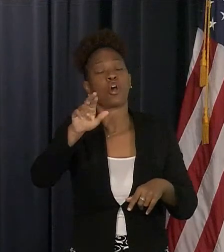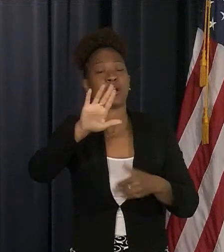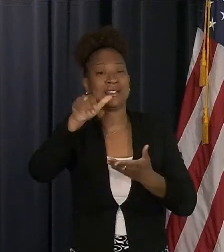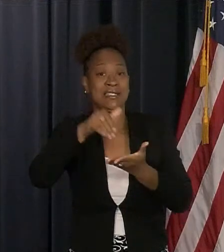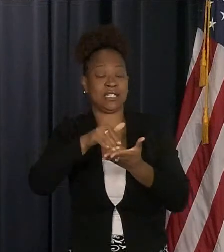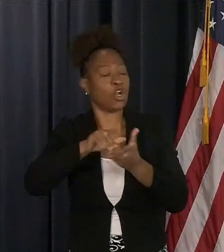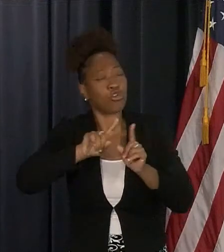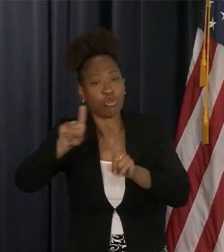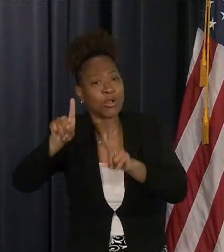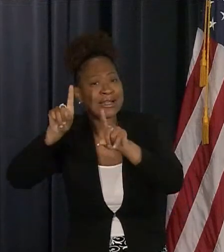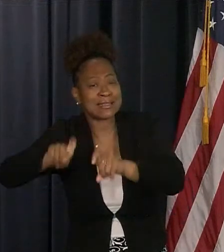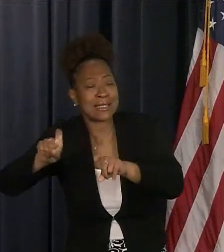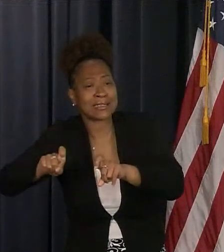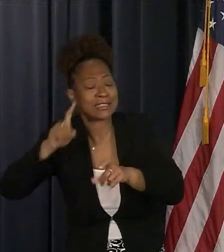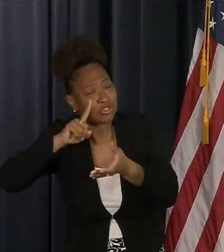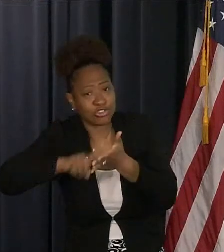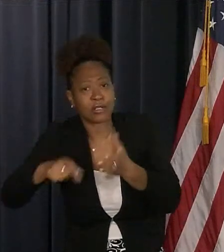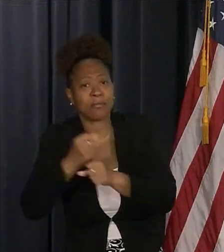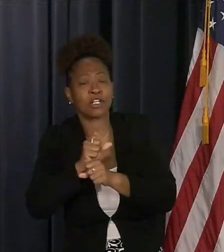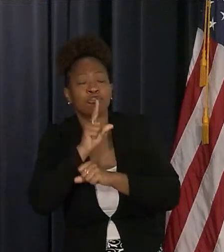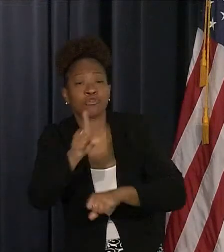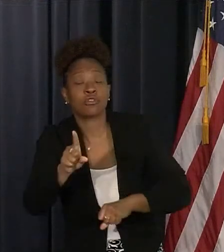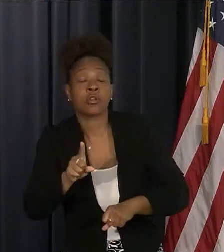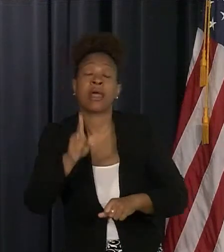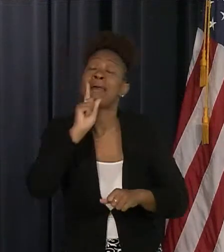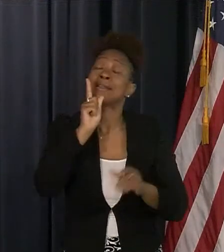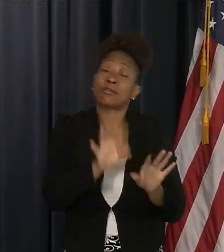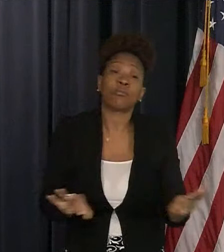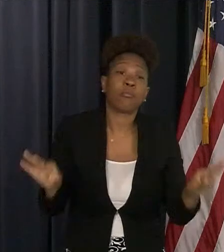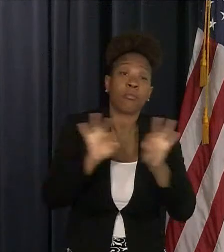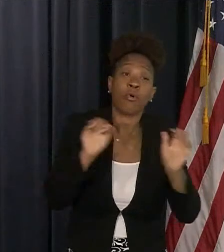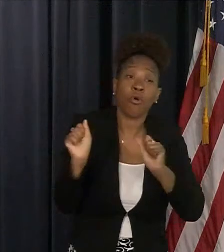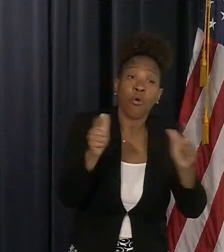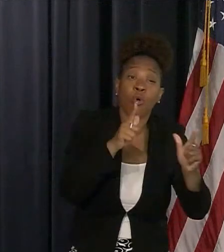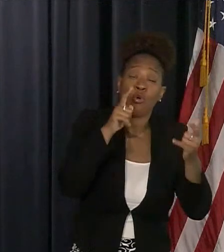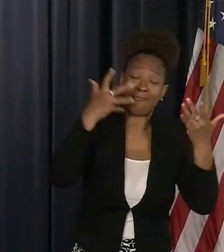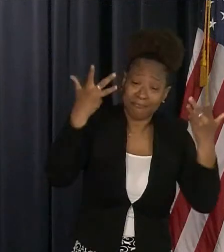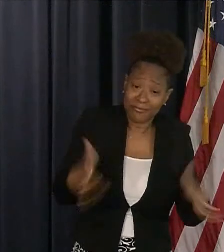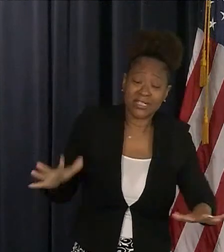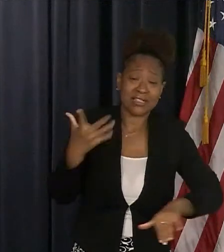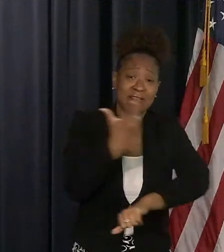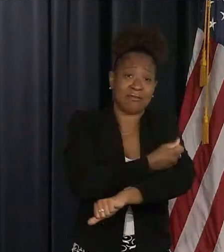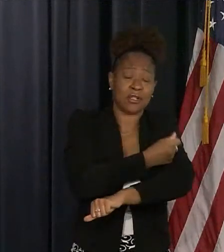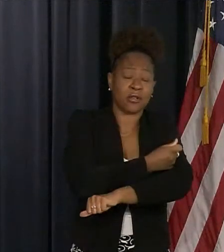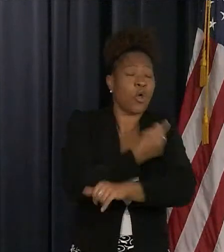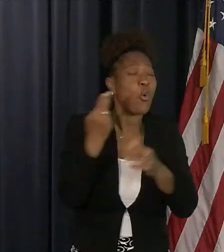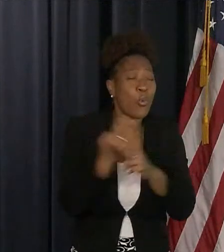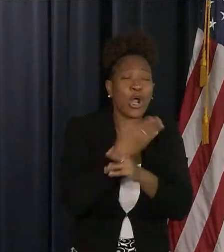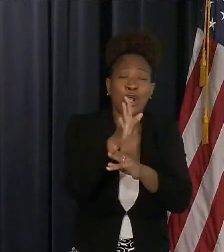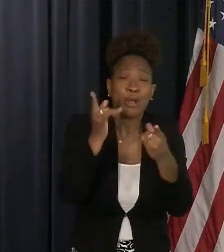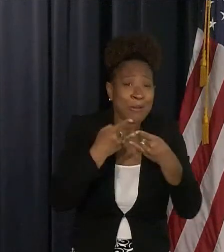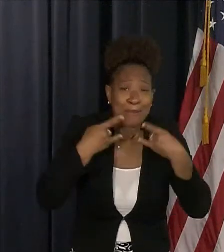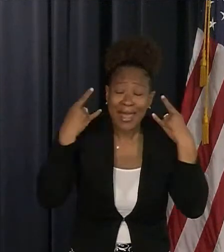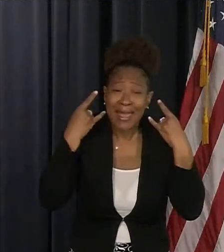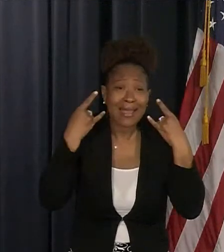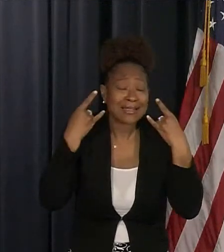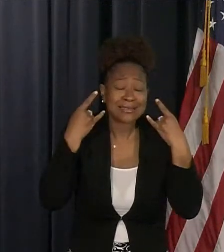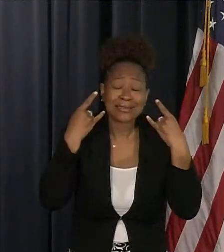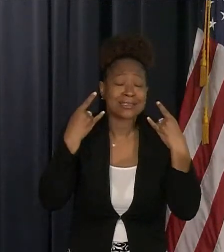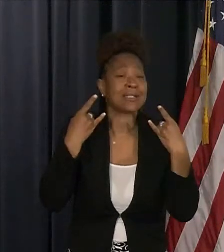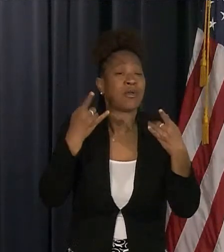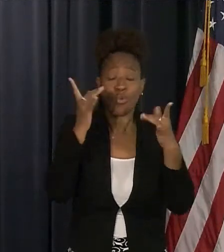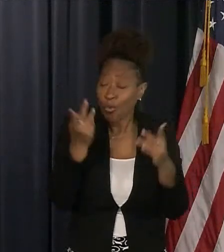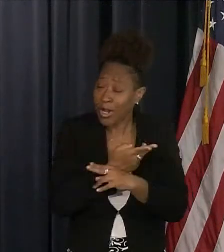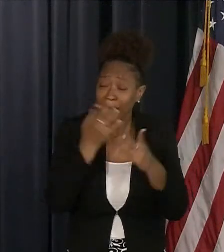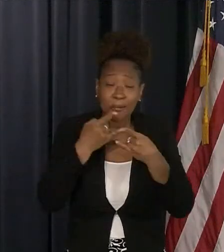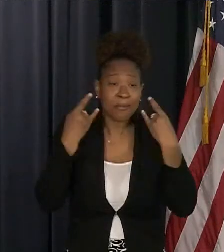than ever now that everyone, including those who are fully vaccinated, to wear your mask when you are indoors,